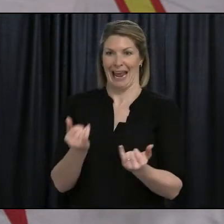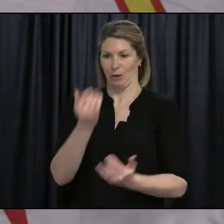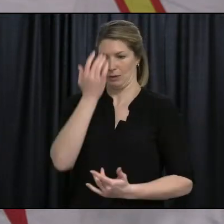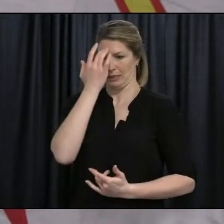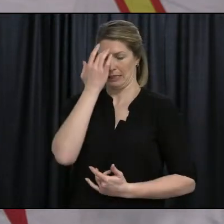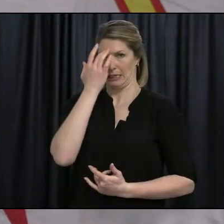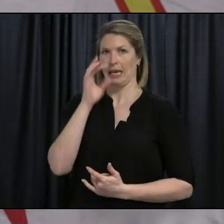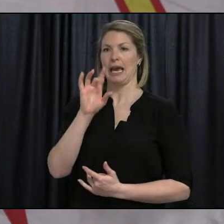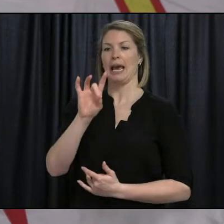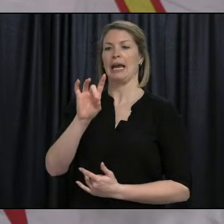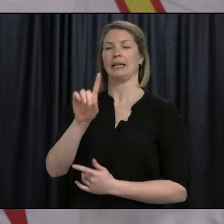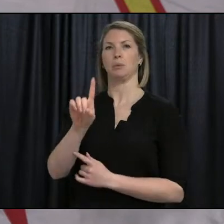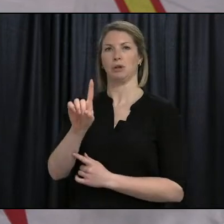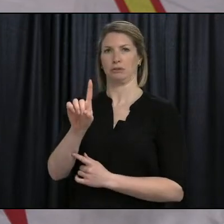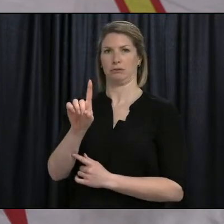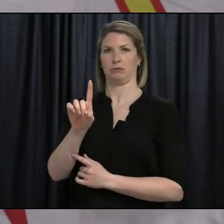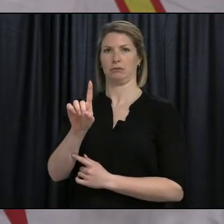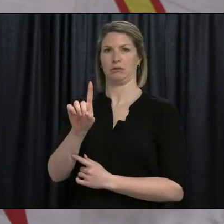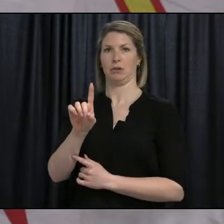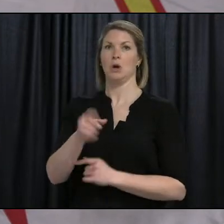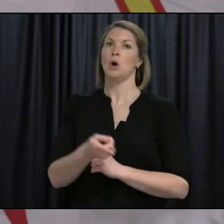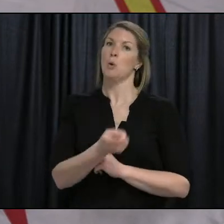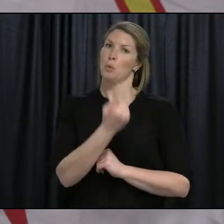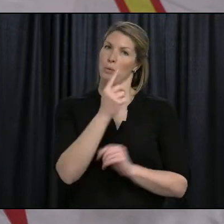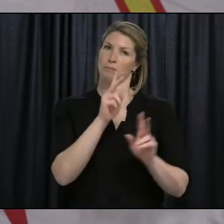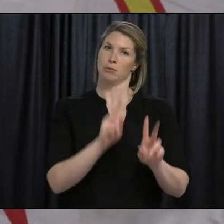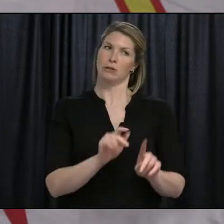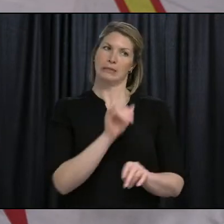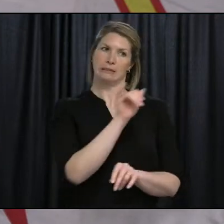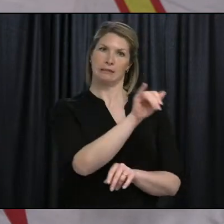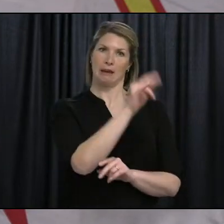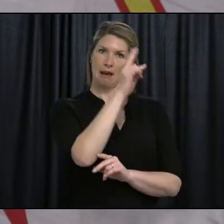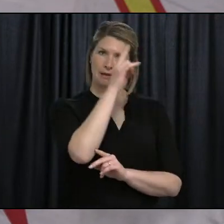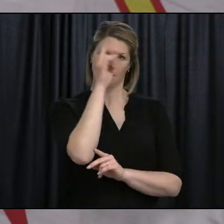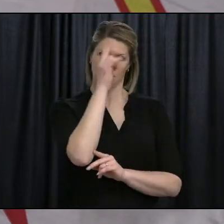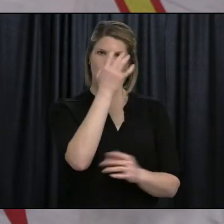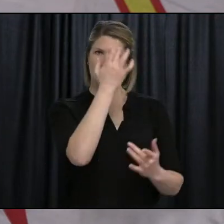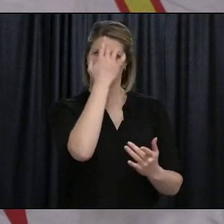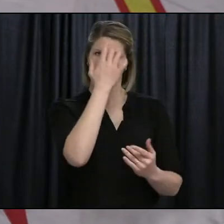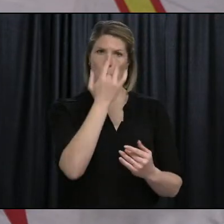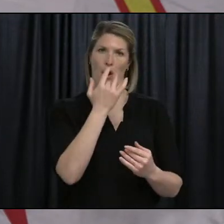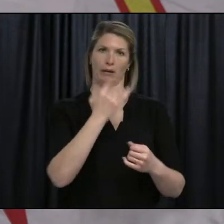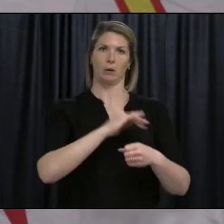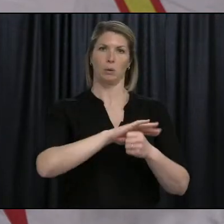province. 1 person is in hospital due to COVID-19, and a total of